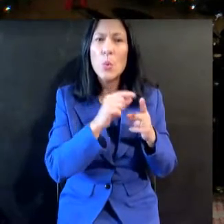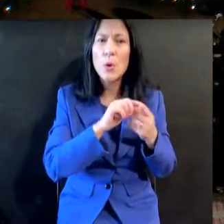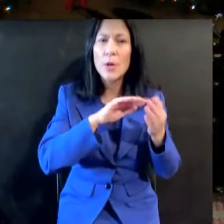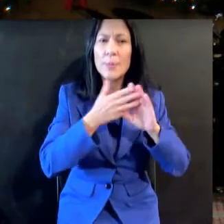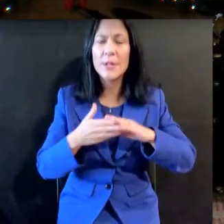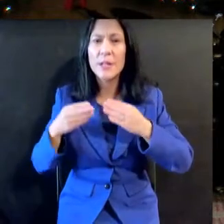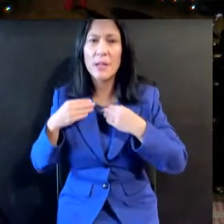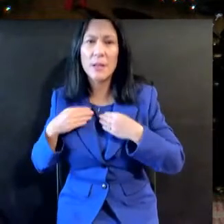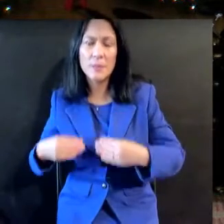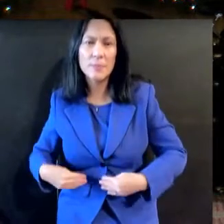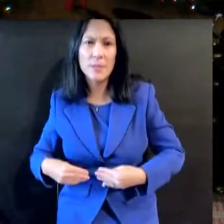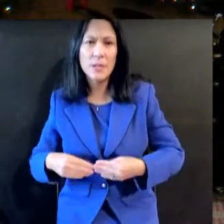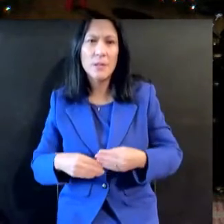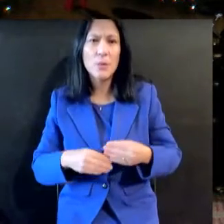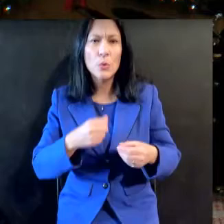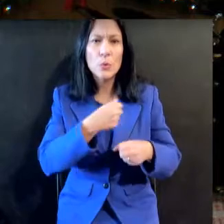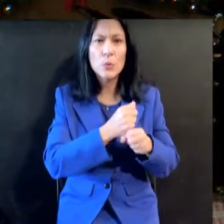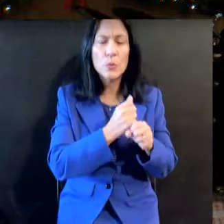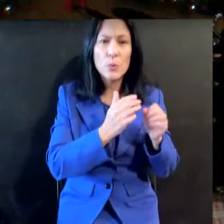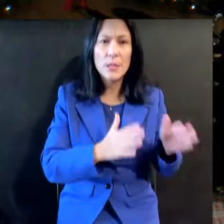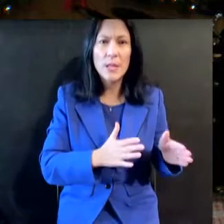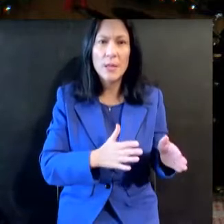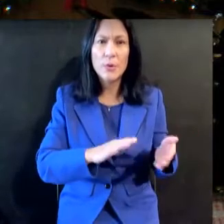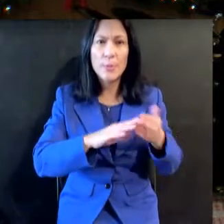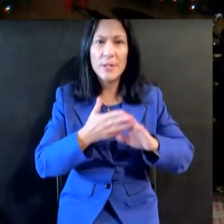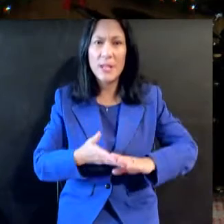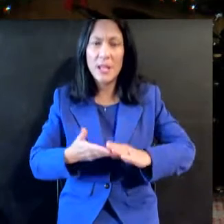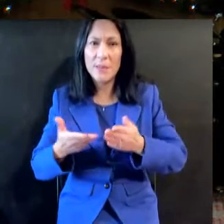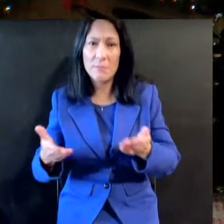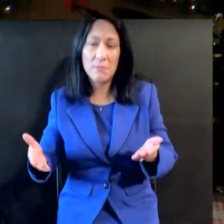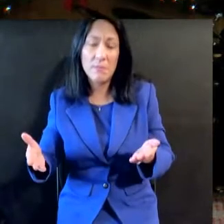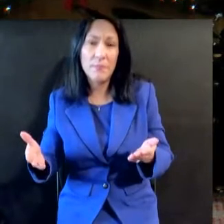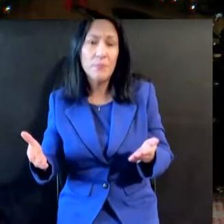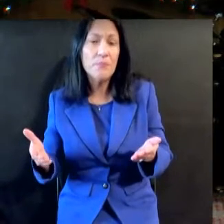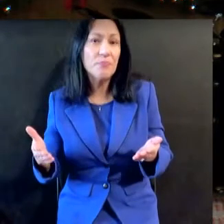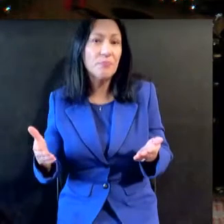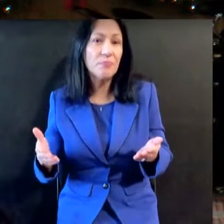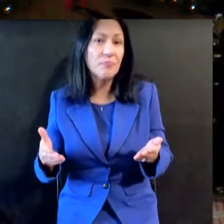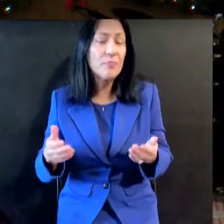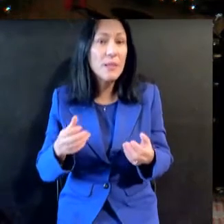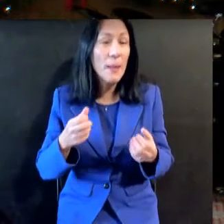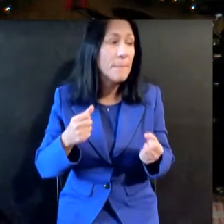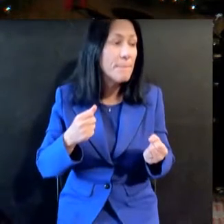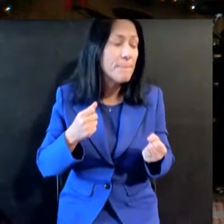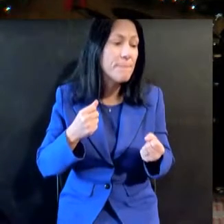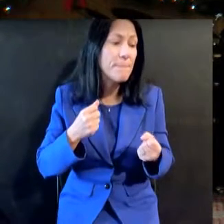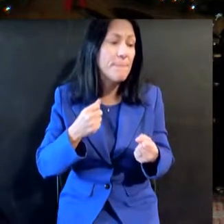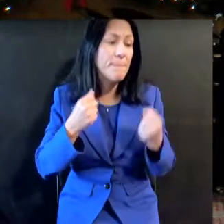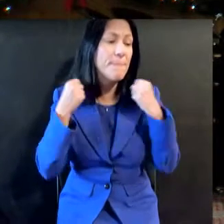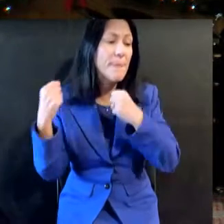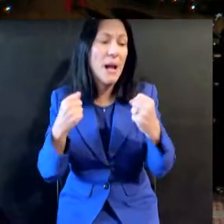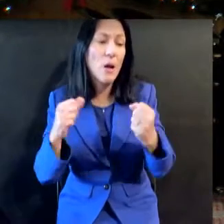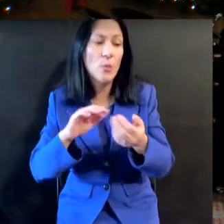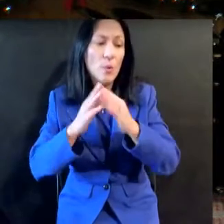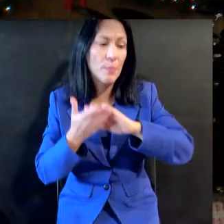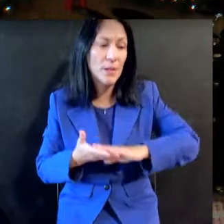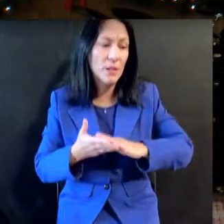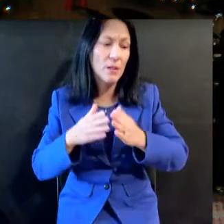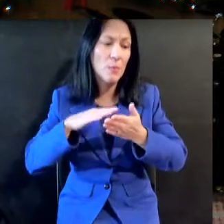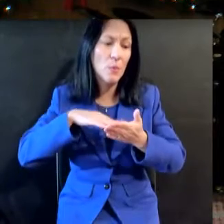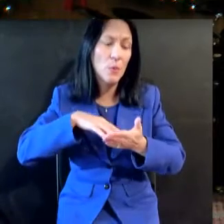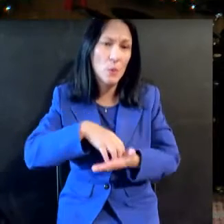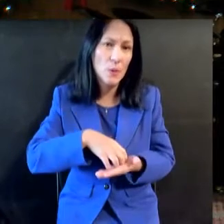turned creature, immensity contained, fullness poured out, power made vulnerable, eternity subject to time, all of this